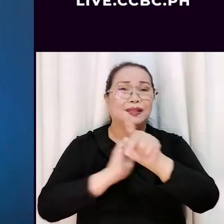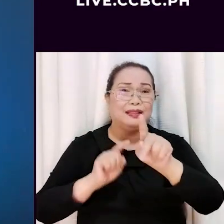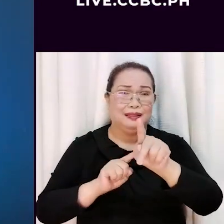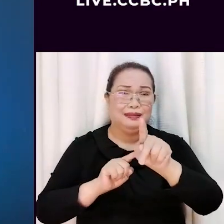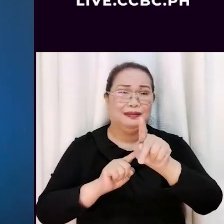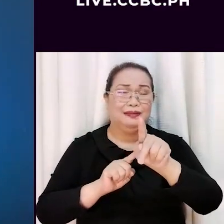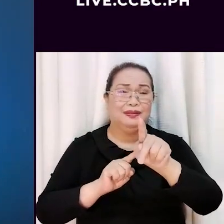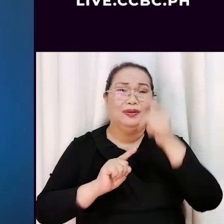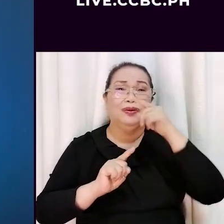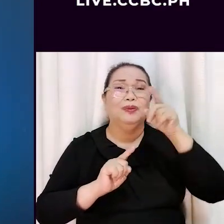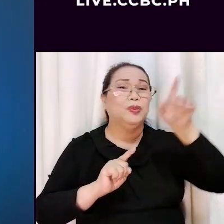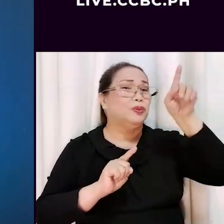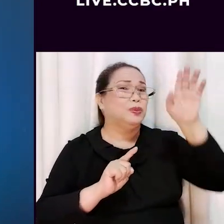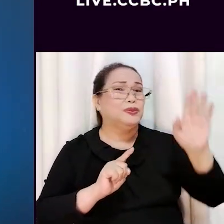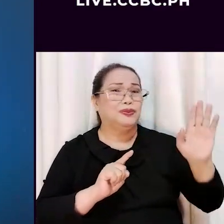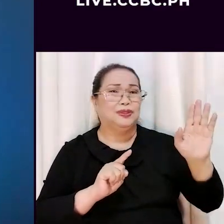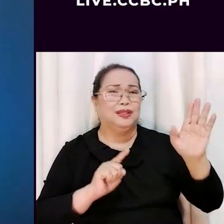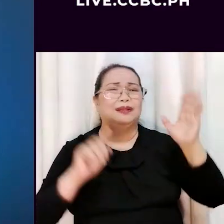to die,